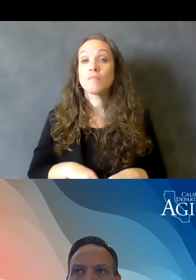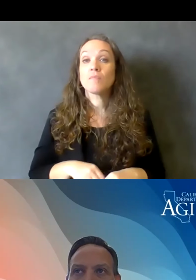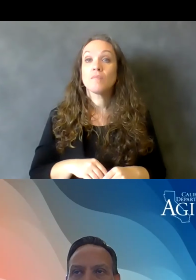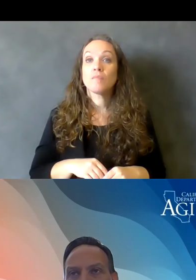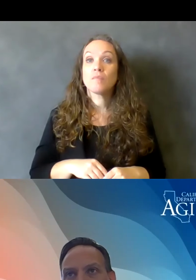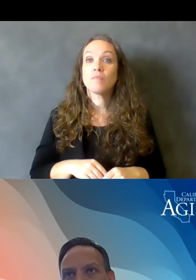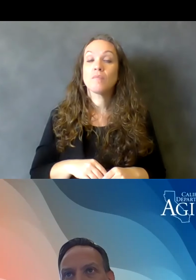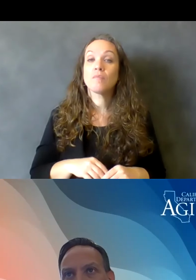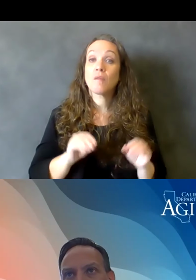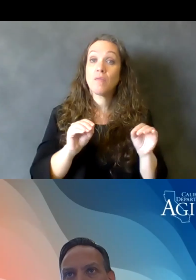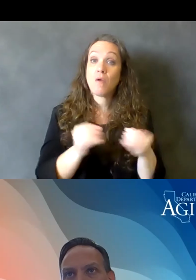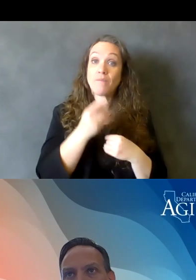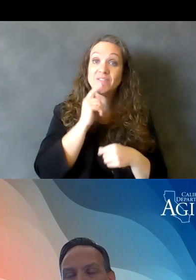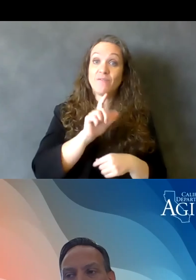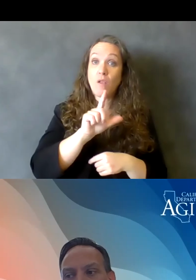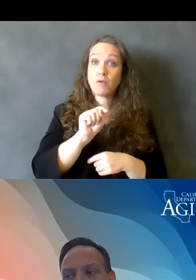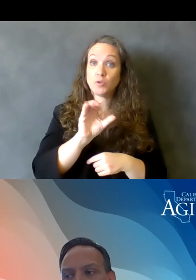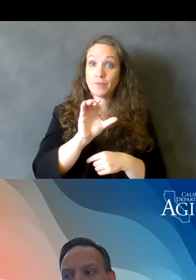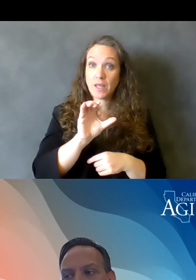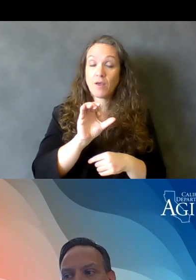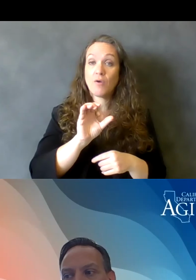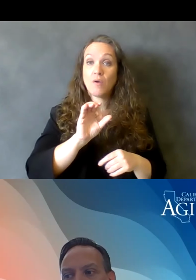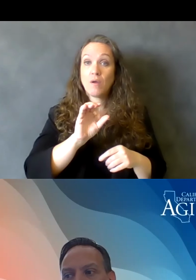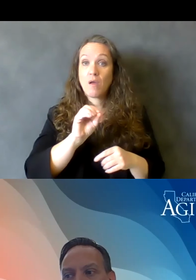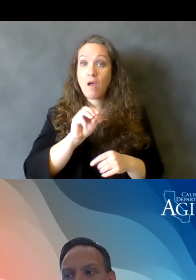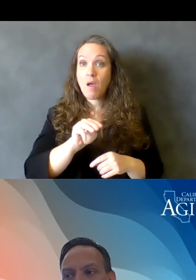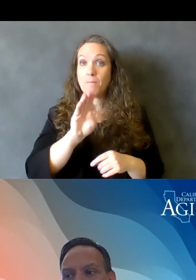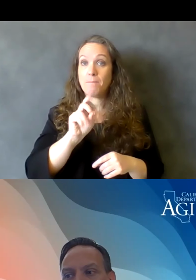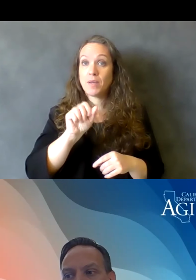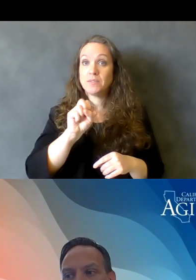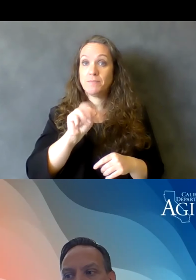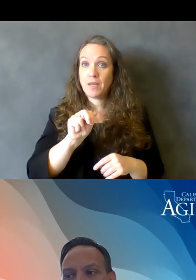Long-Term Care Ombudsman responds to incidents of